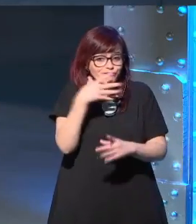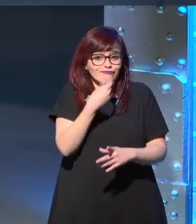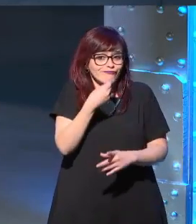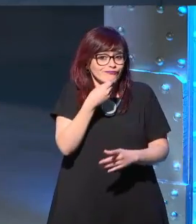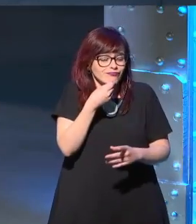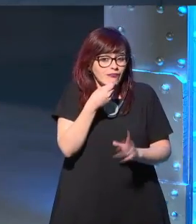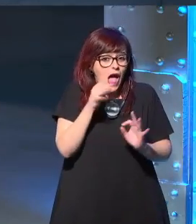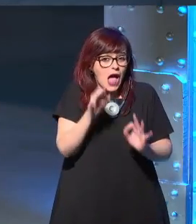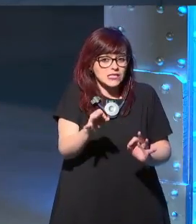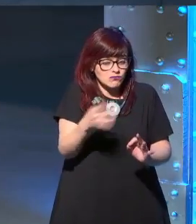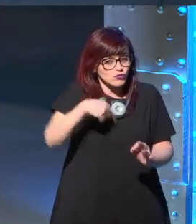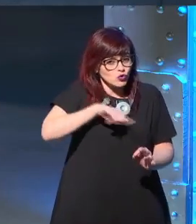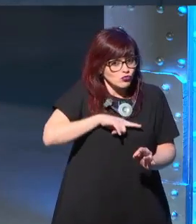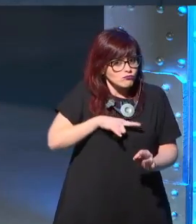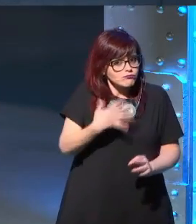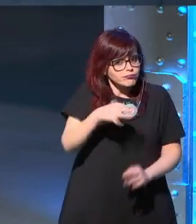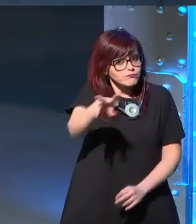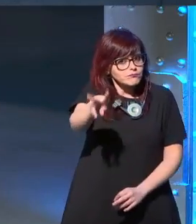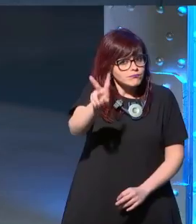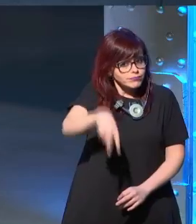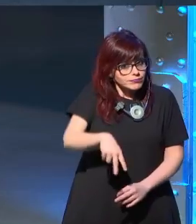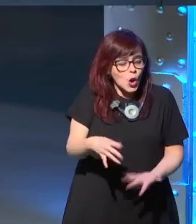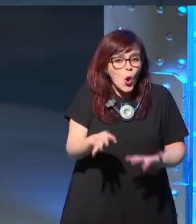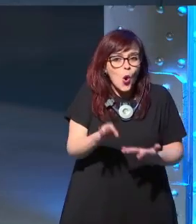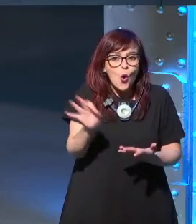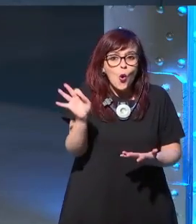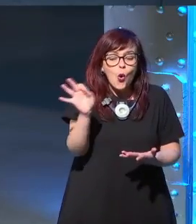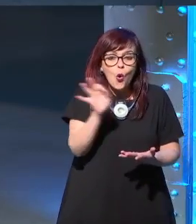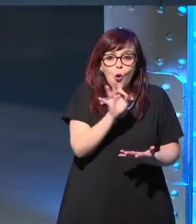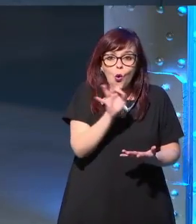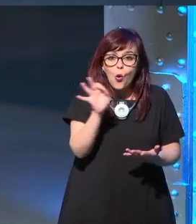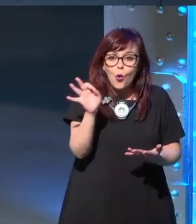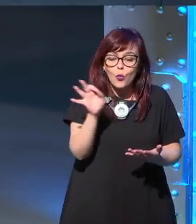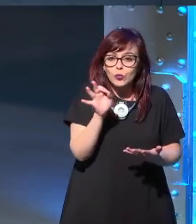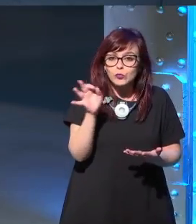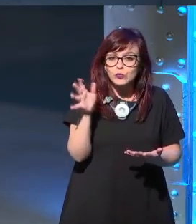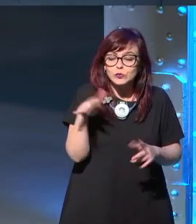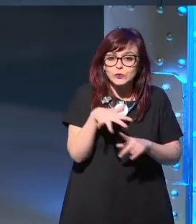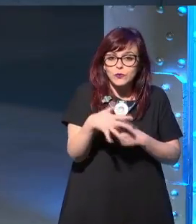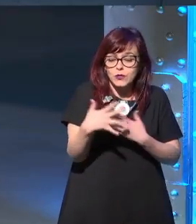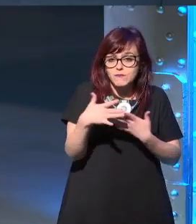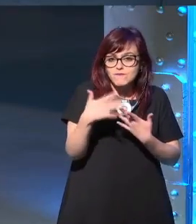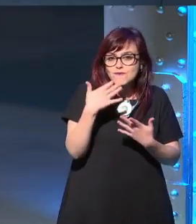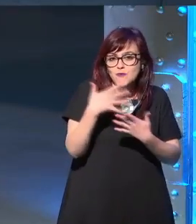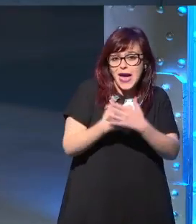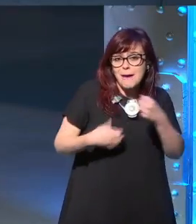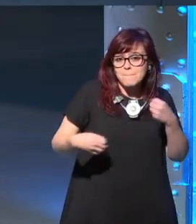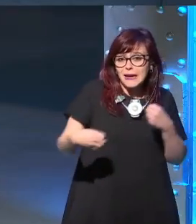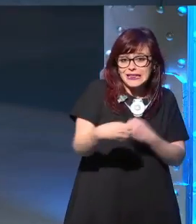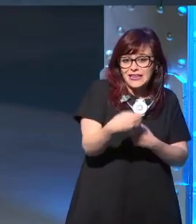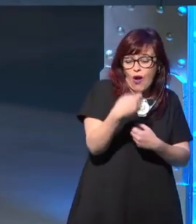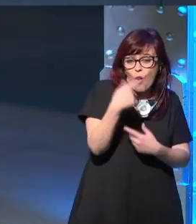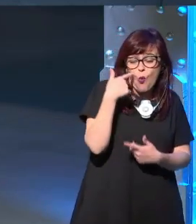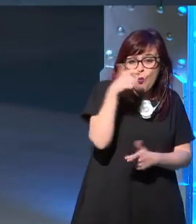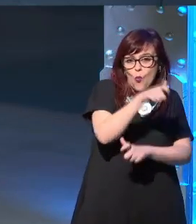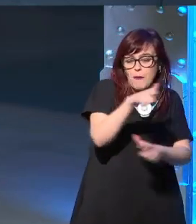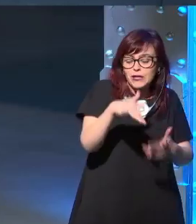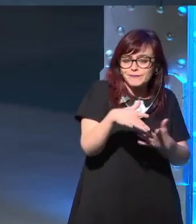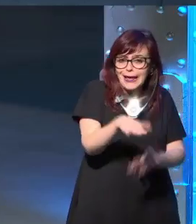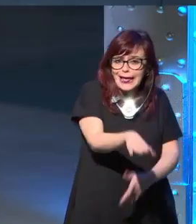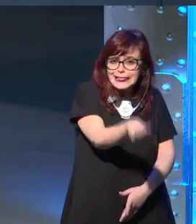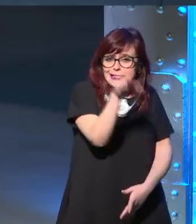which is empathy for other humans. And so if you're just an engineer 20 years from now, you're going